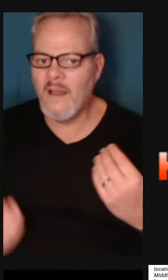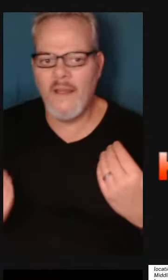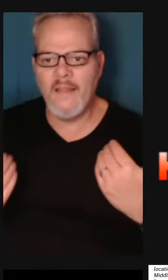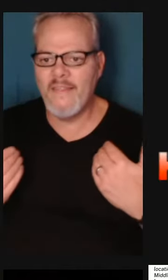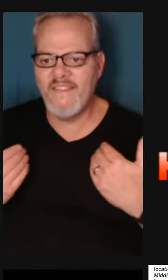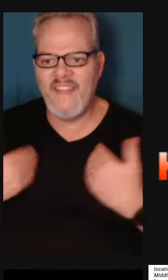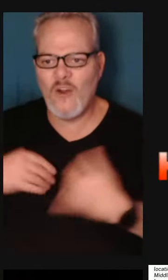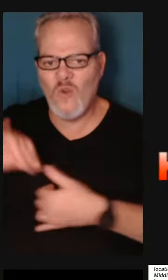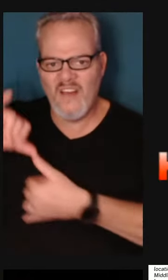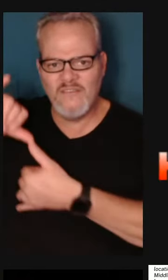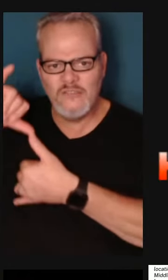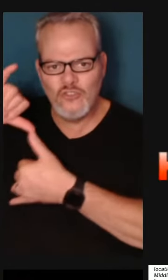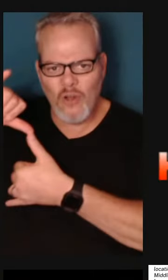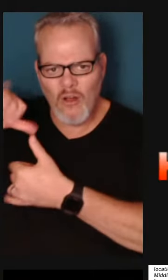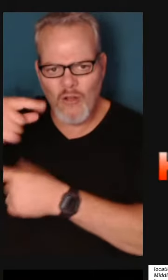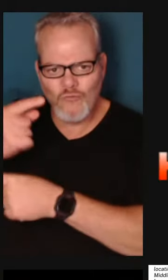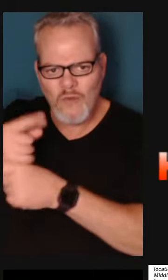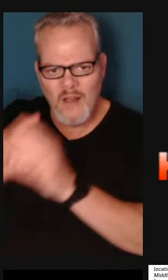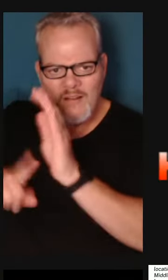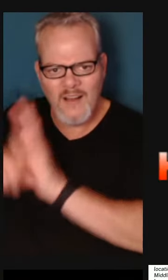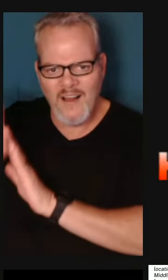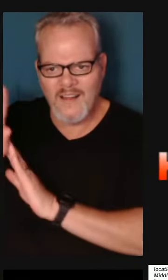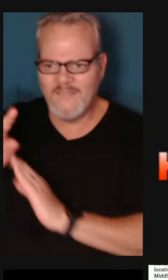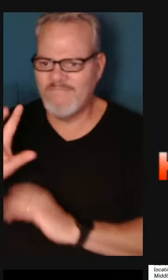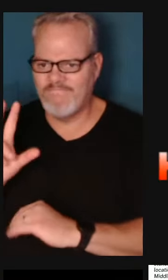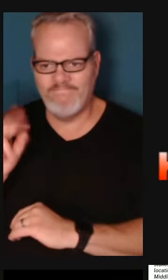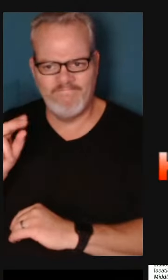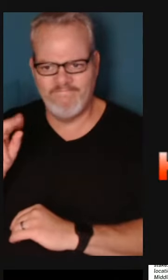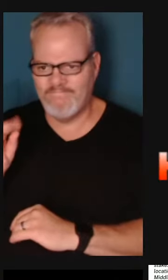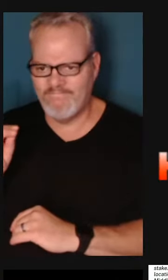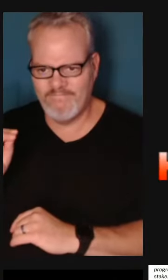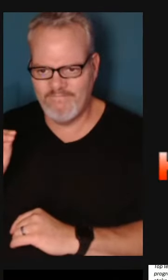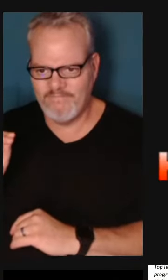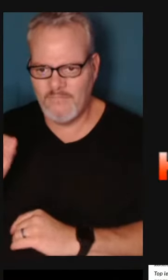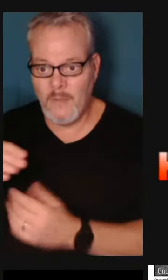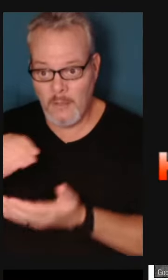tall is it, do they? Now they know that there's